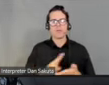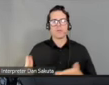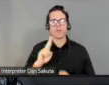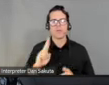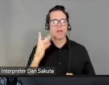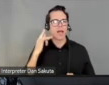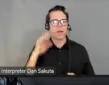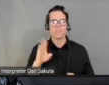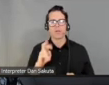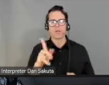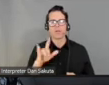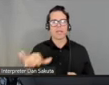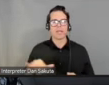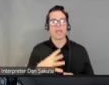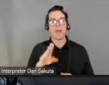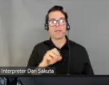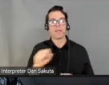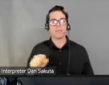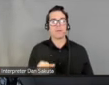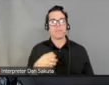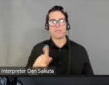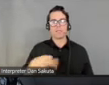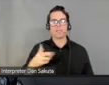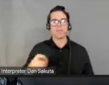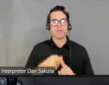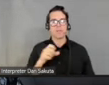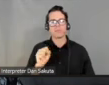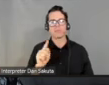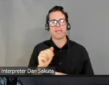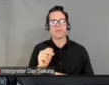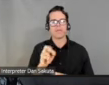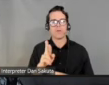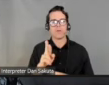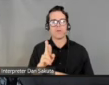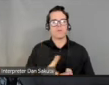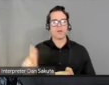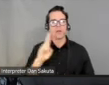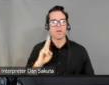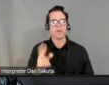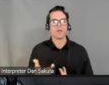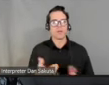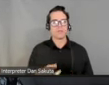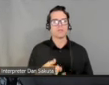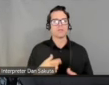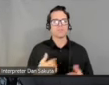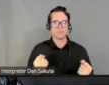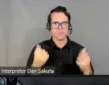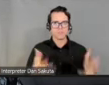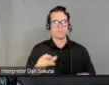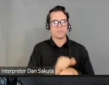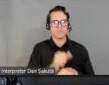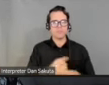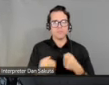Berkeley, and her MS and PhD from Stanford University. Dr. Beamer has considerably contributed to the current discussions